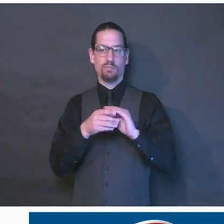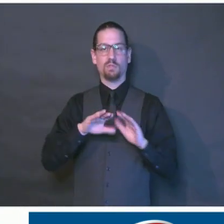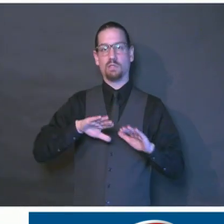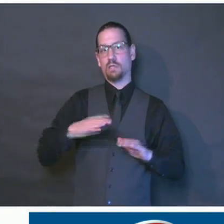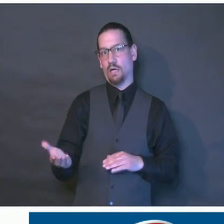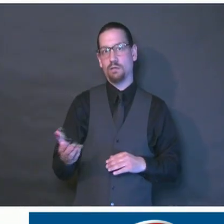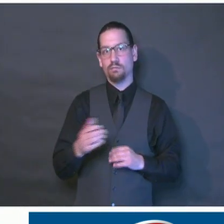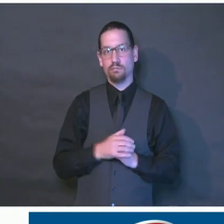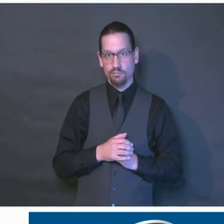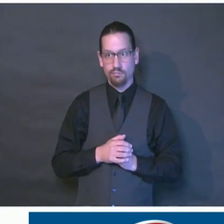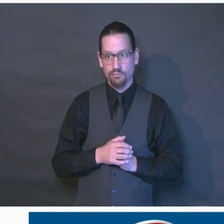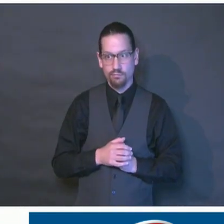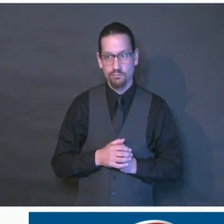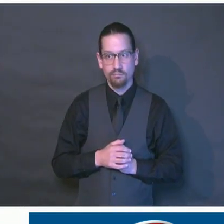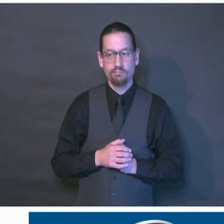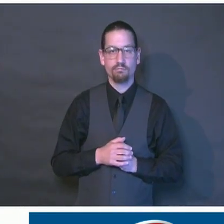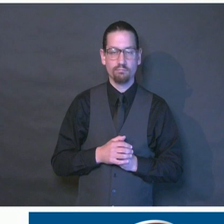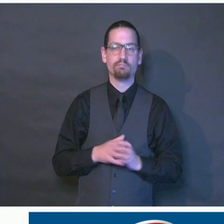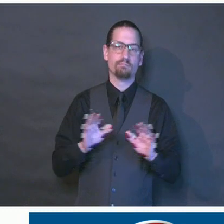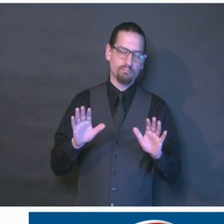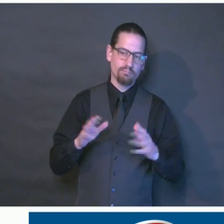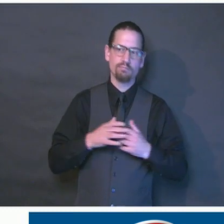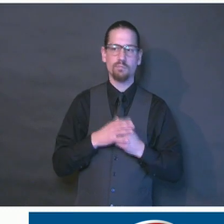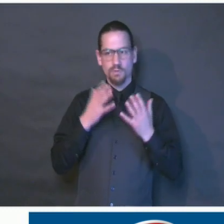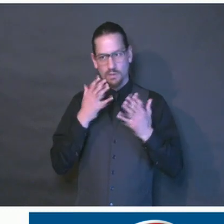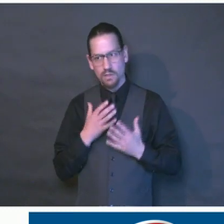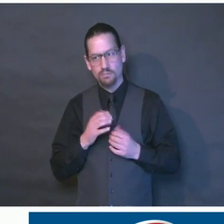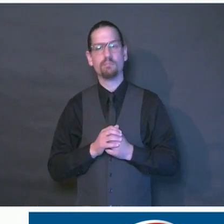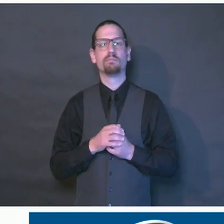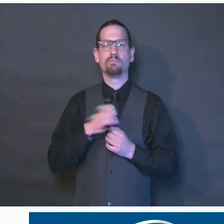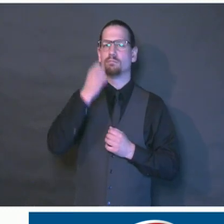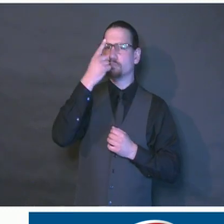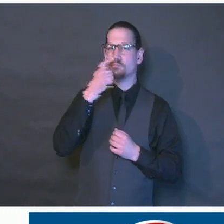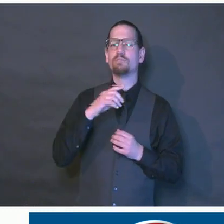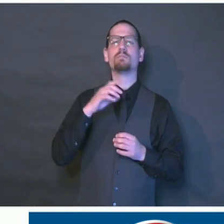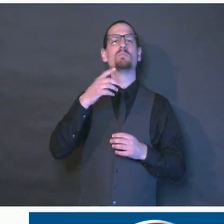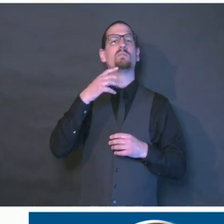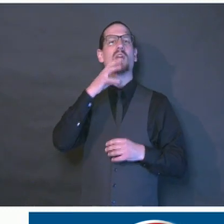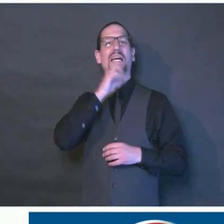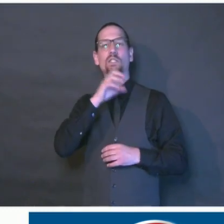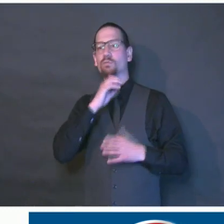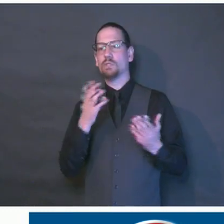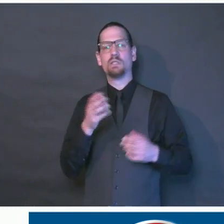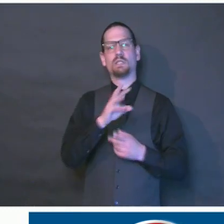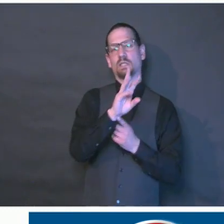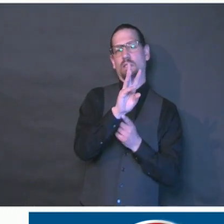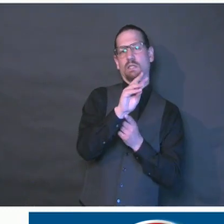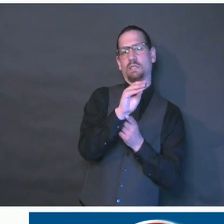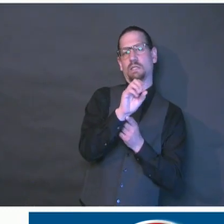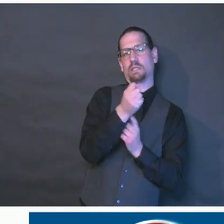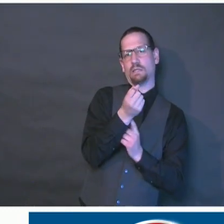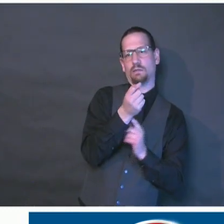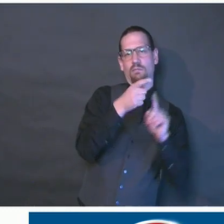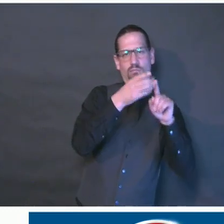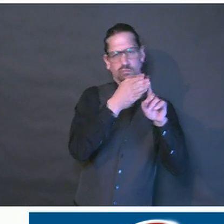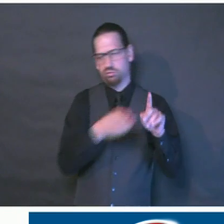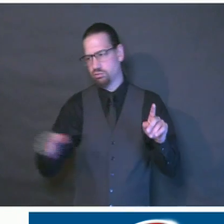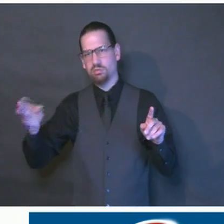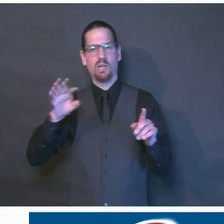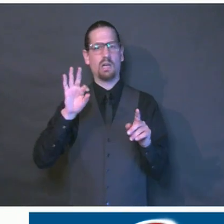shared. These people range in their age from 60s to 90s. 3 people were in their